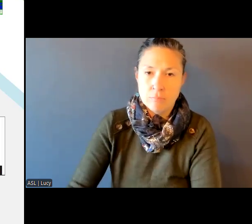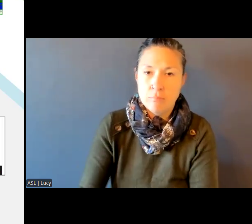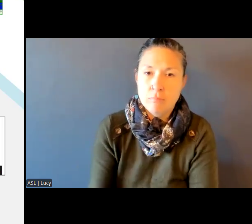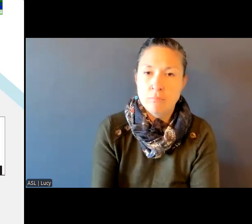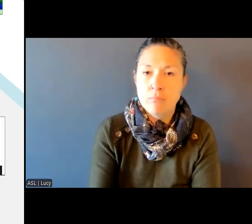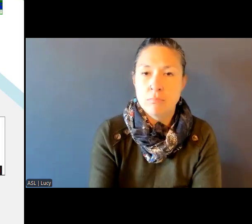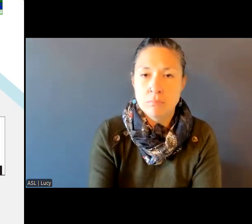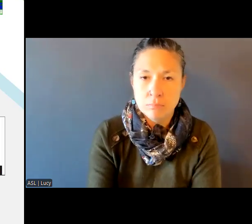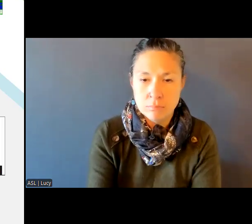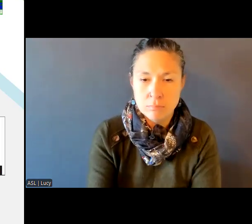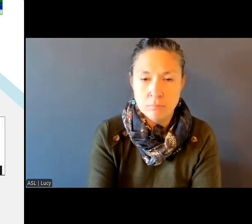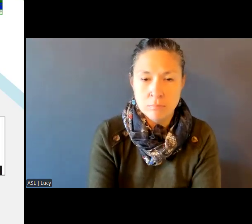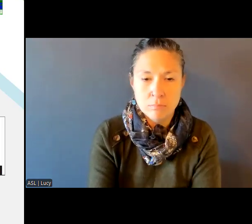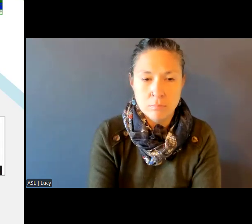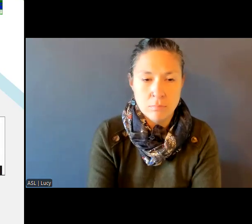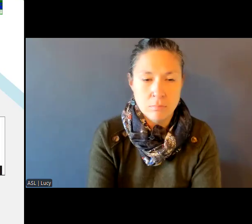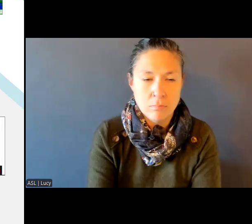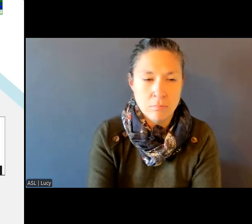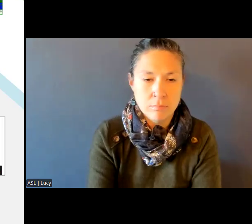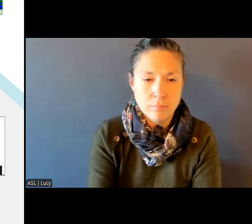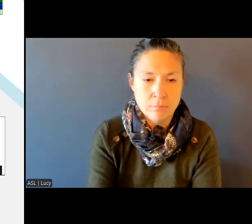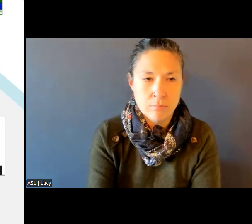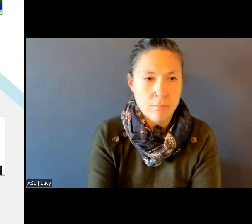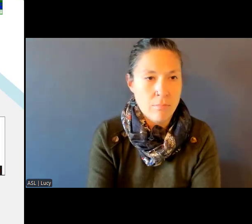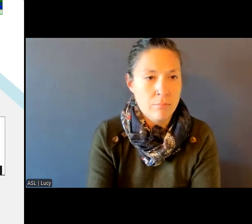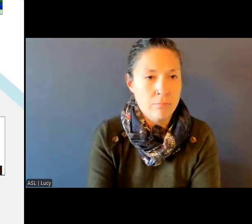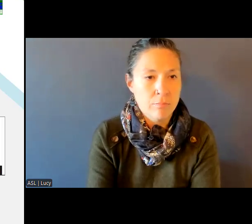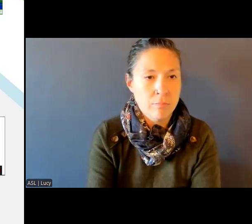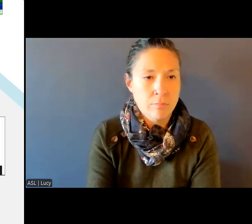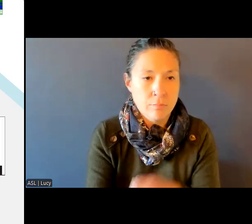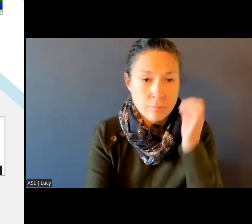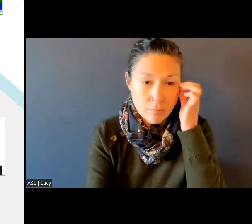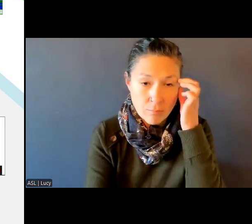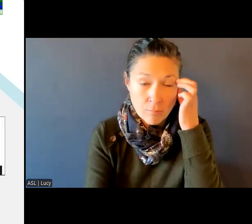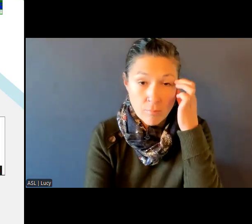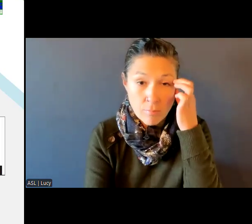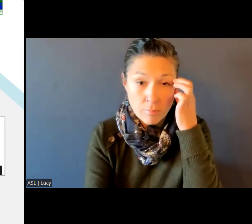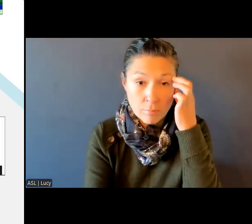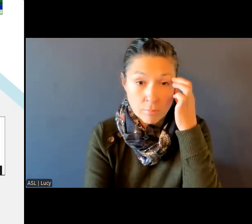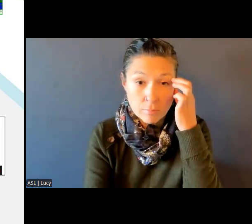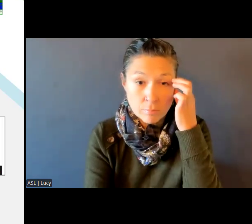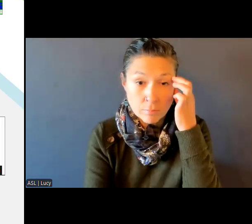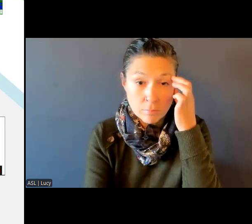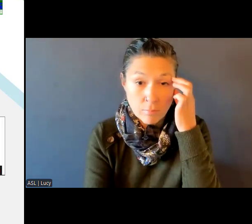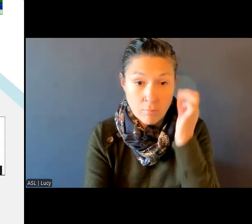Do you want to be through the front speakers now or no? Yeah.